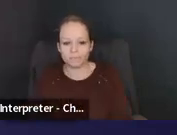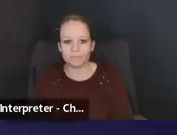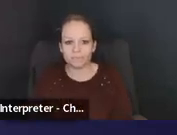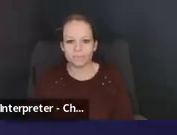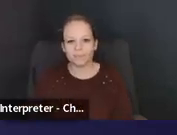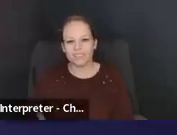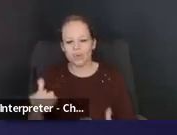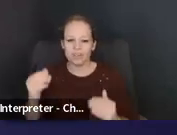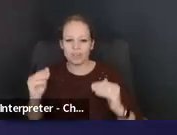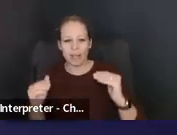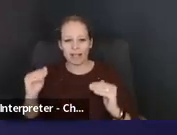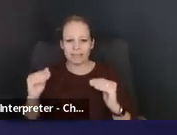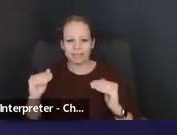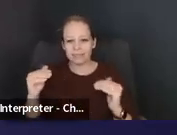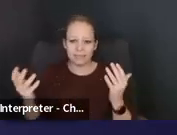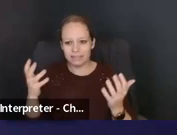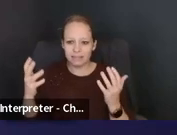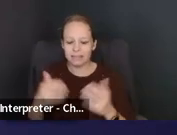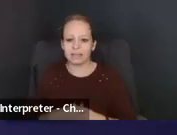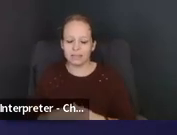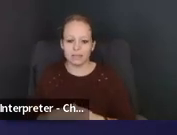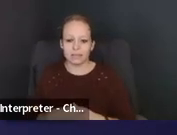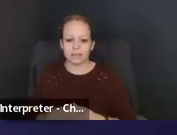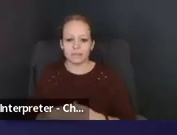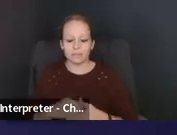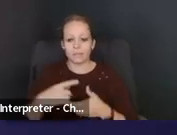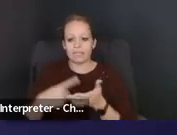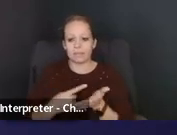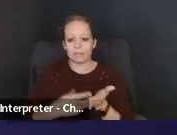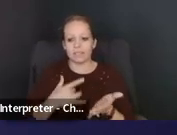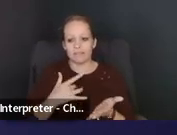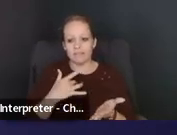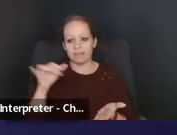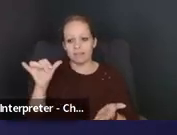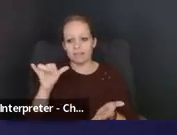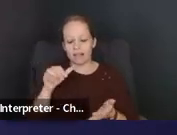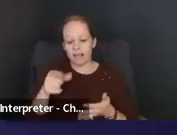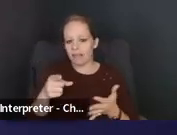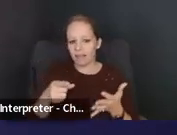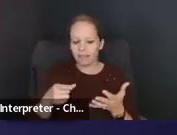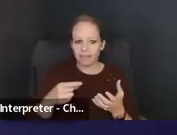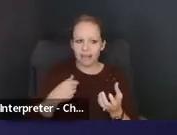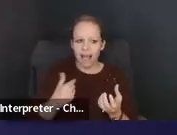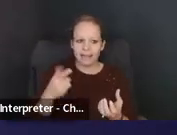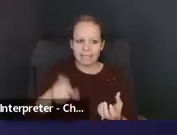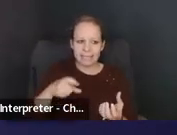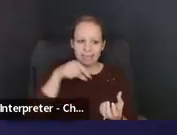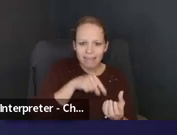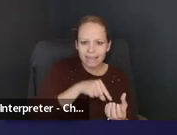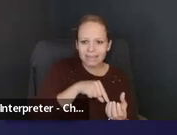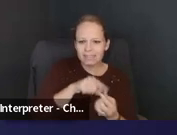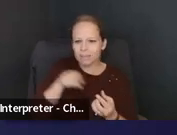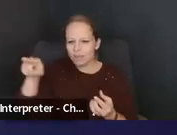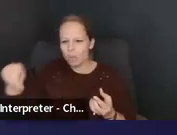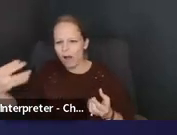a fine balance back and forth. Sometimes it can feel like you're trying to fit a square peg in a round hole. And if that's the case, it might not be the right